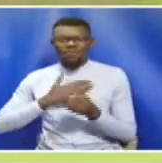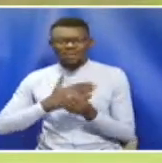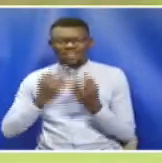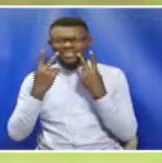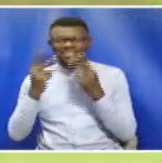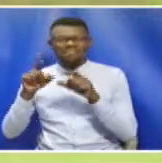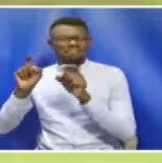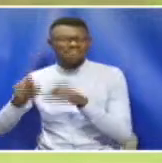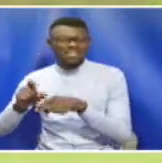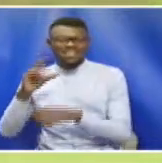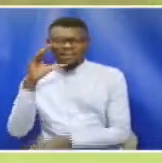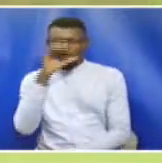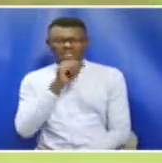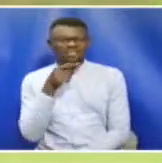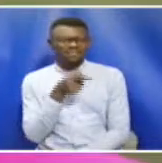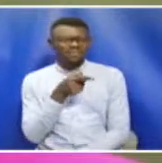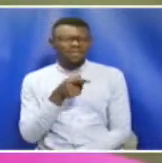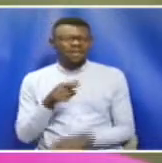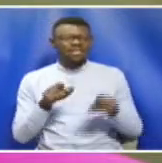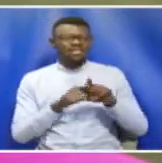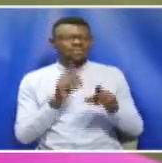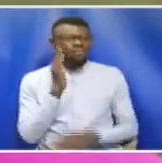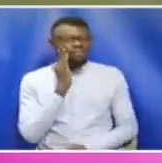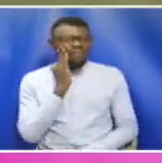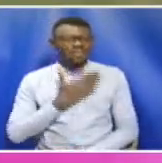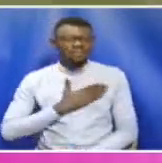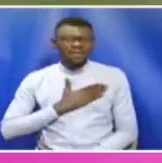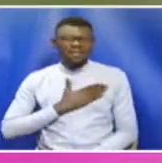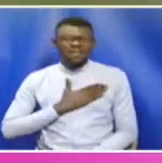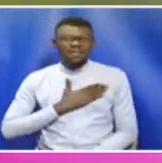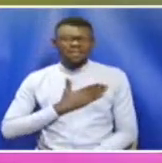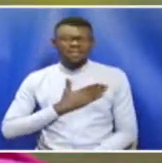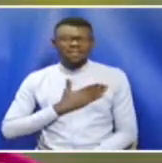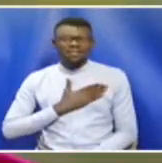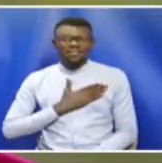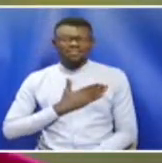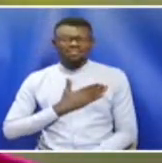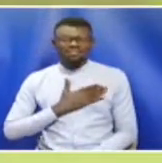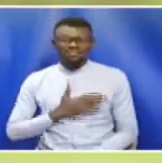Mary, and my mother, because I am his mother.